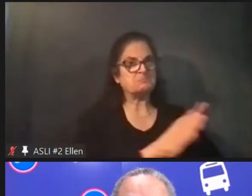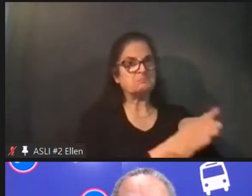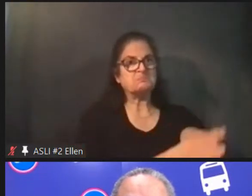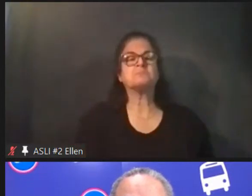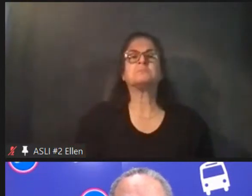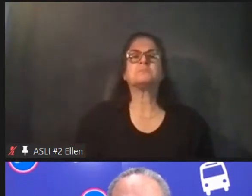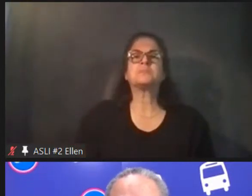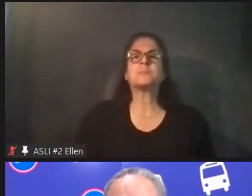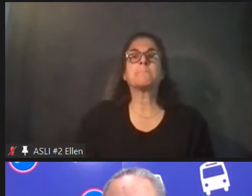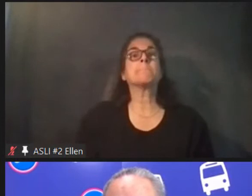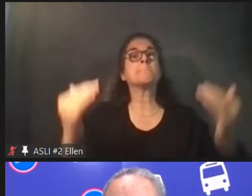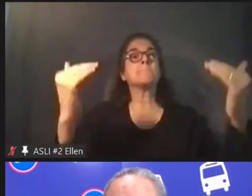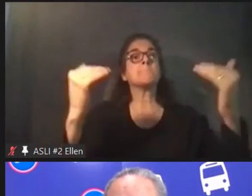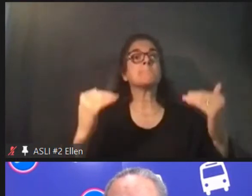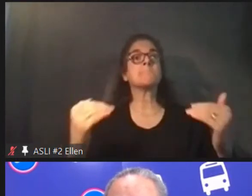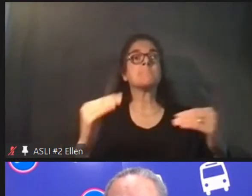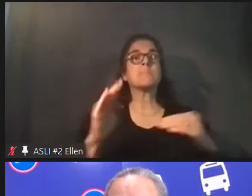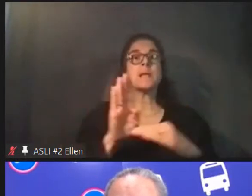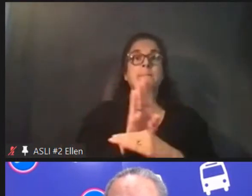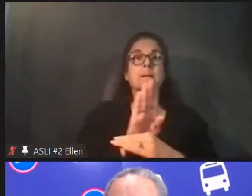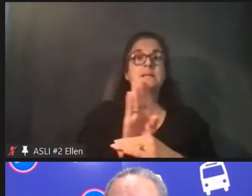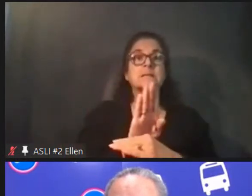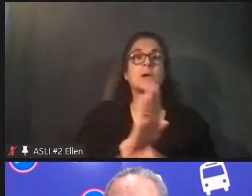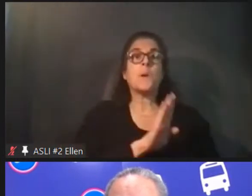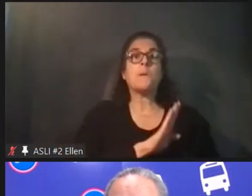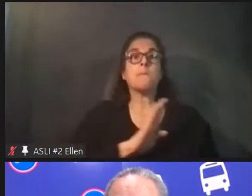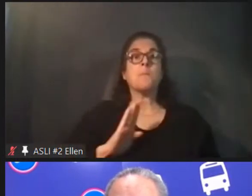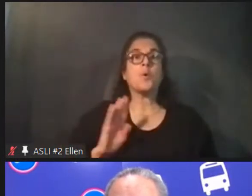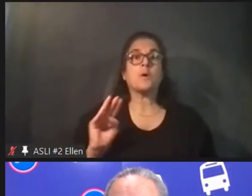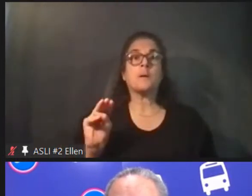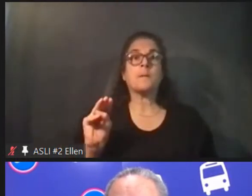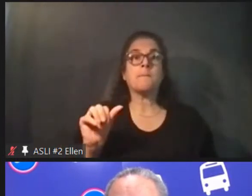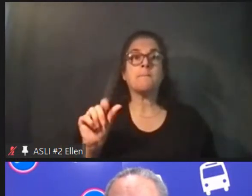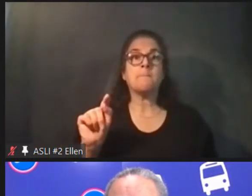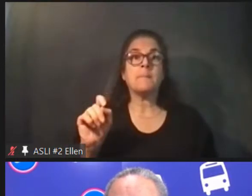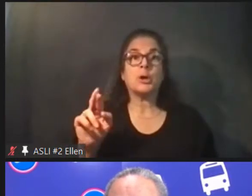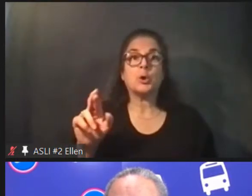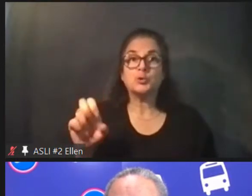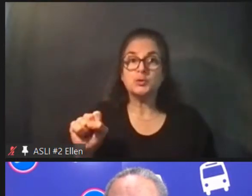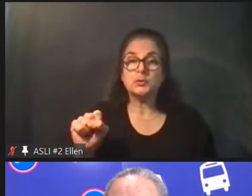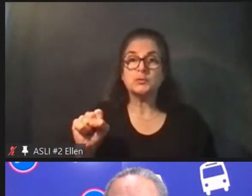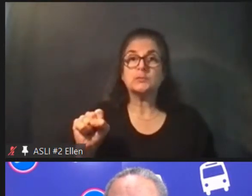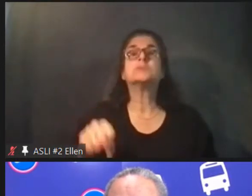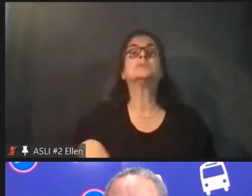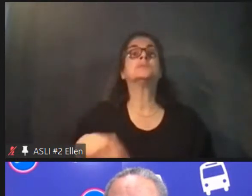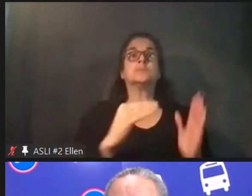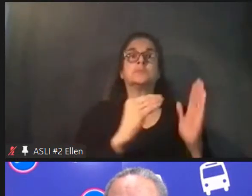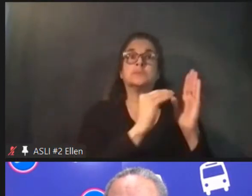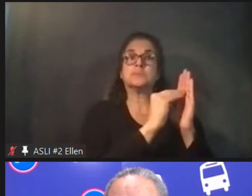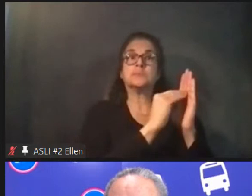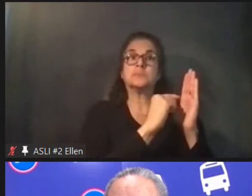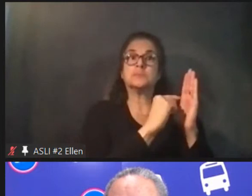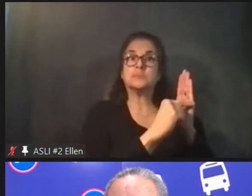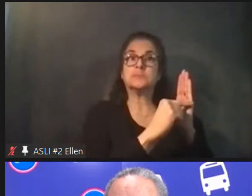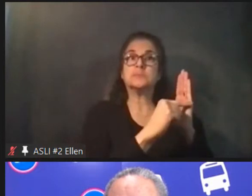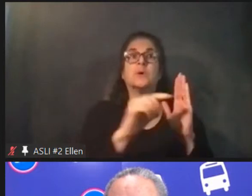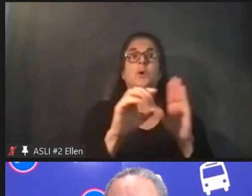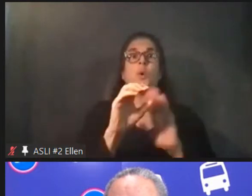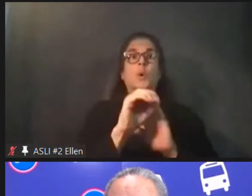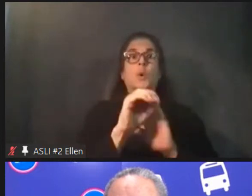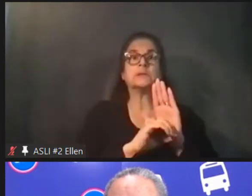Our next order of business is board matters. The board matter on the agenda is an ordinance